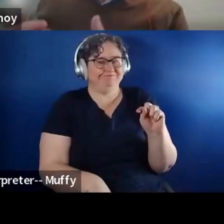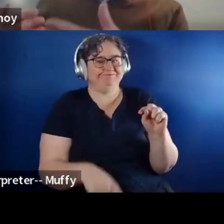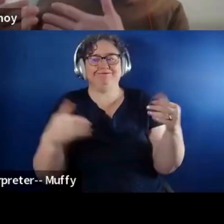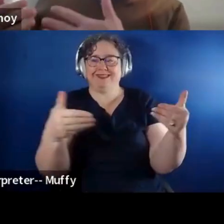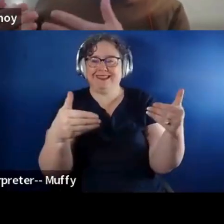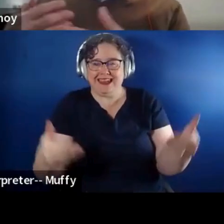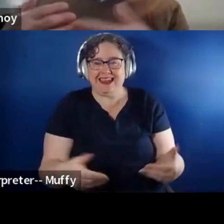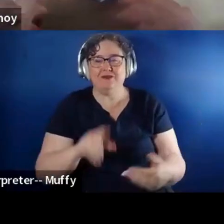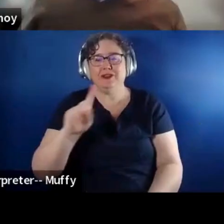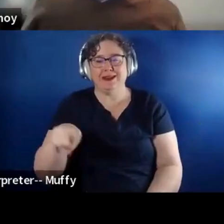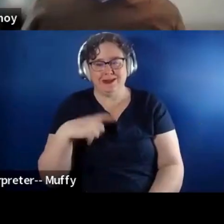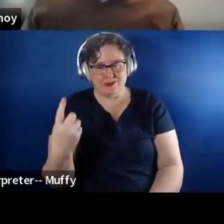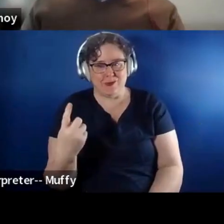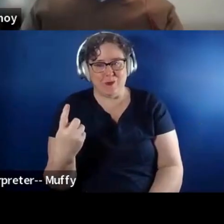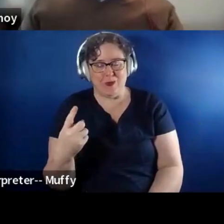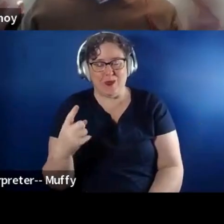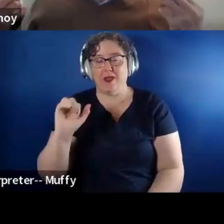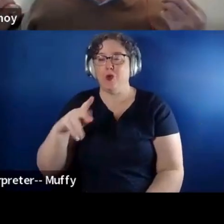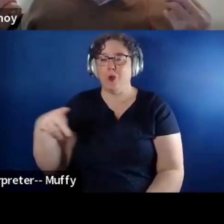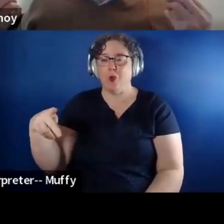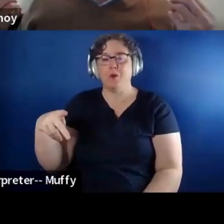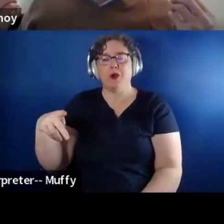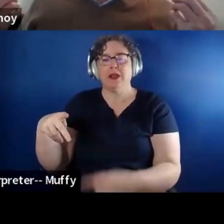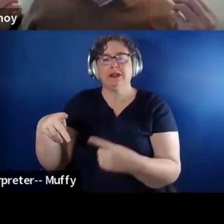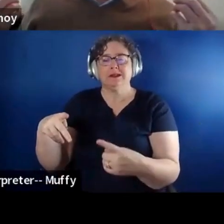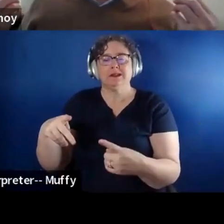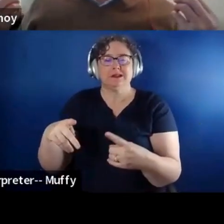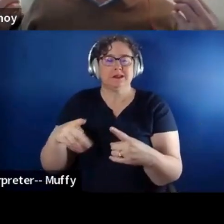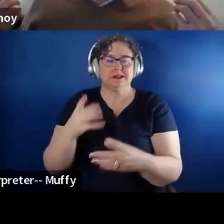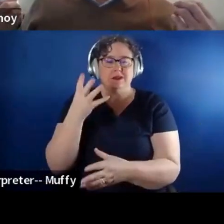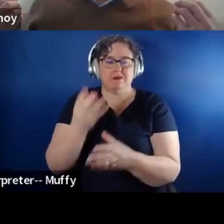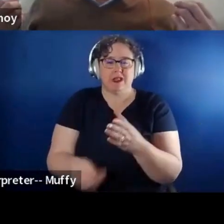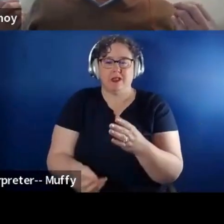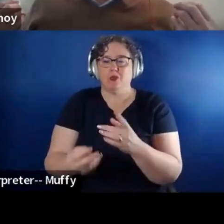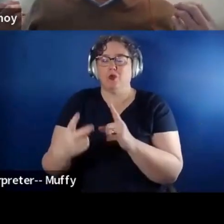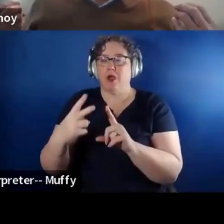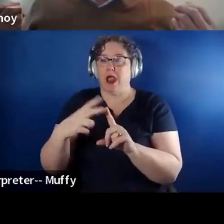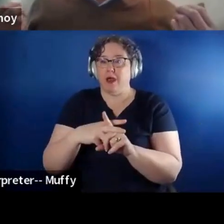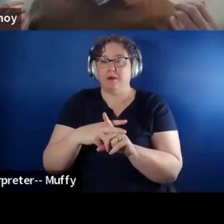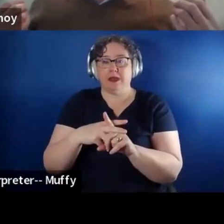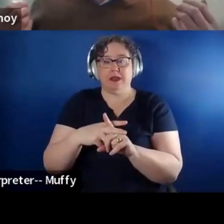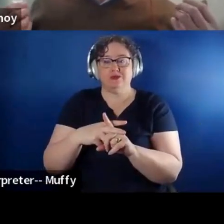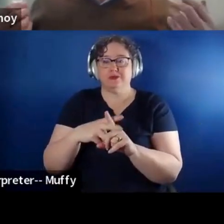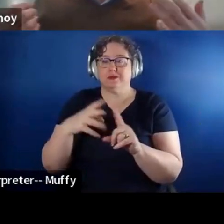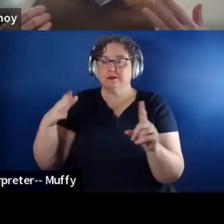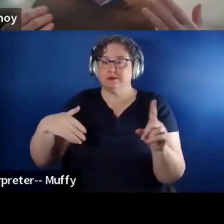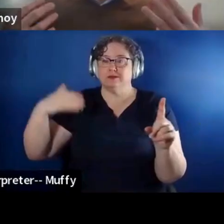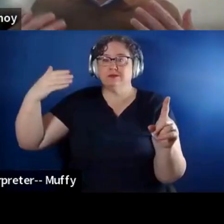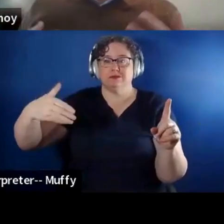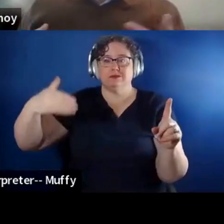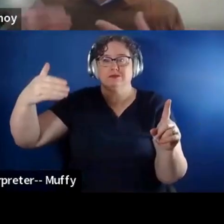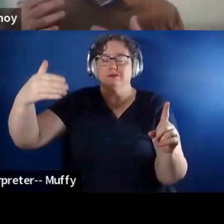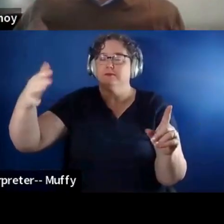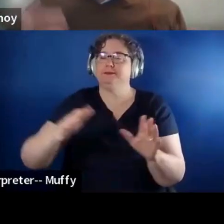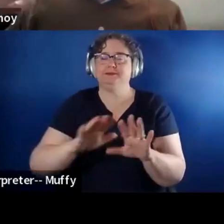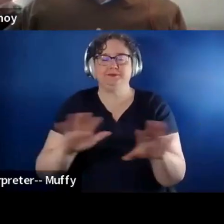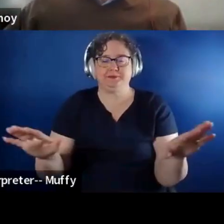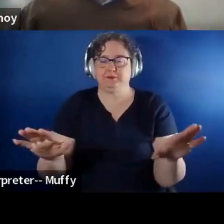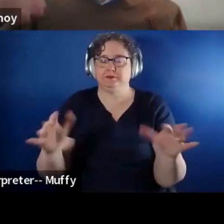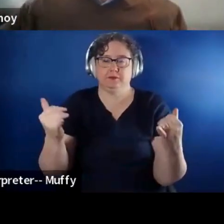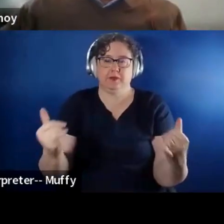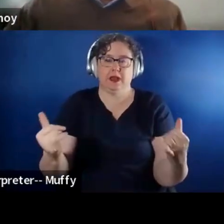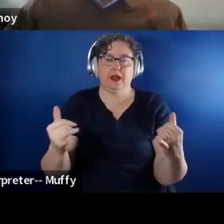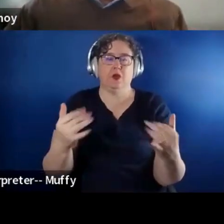corporations are, because of the deluge of applications we have received over time, we have to go through now